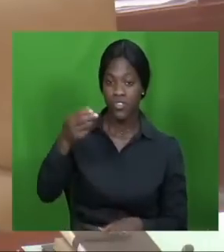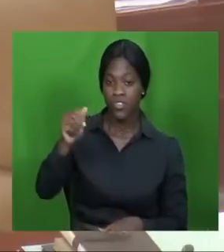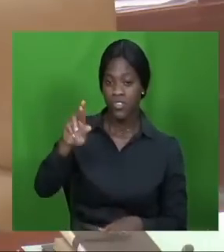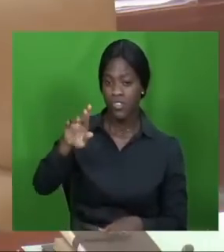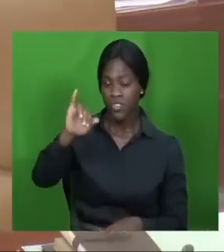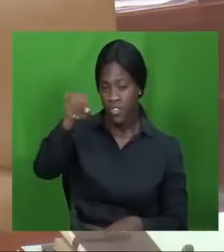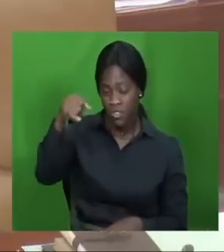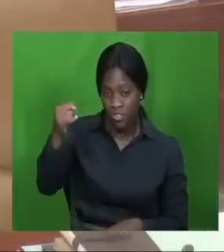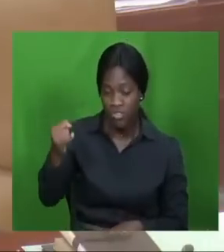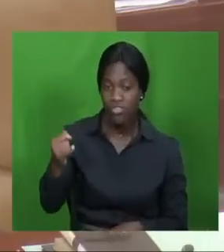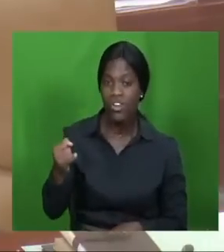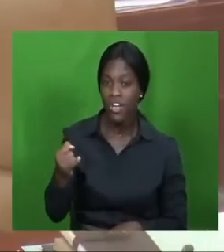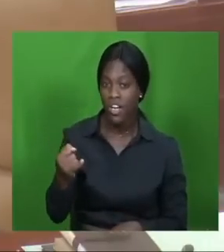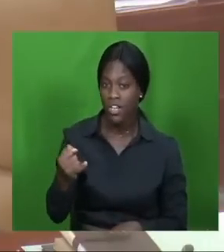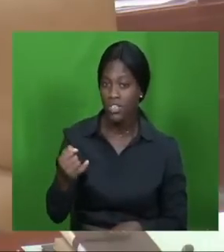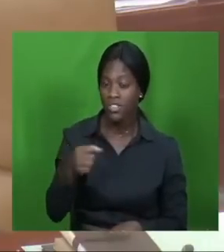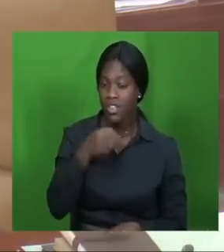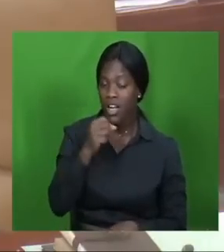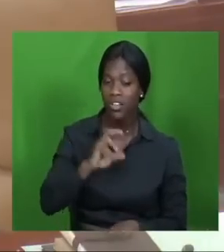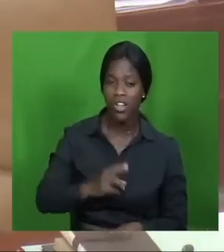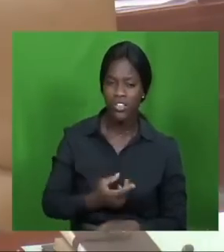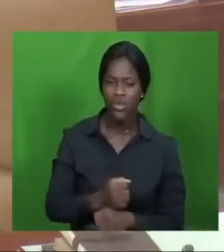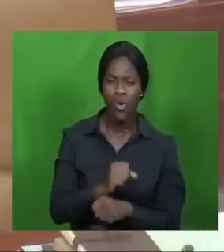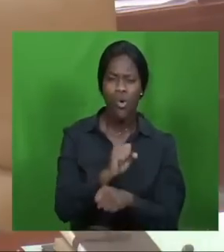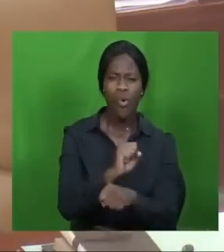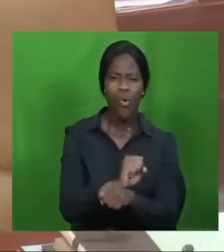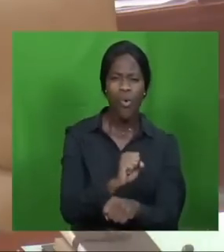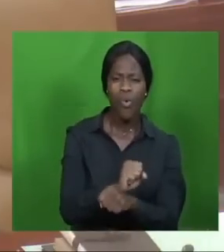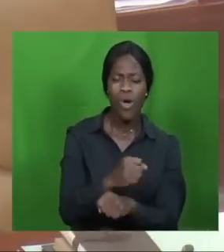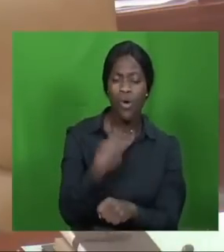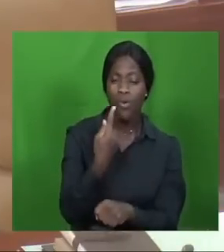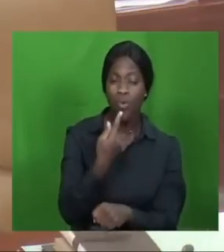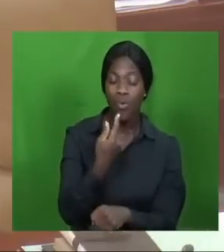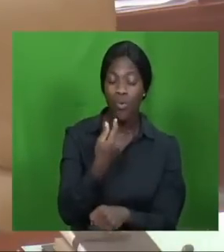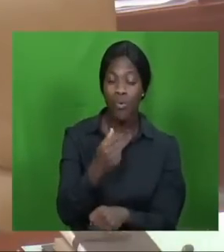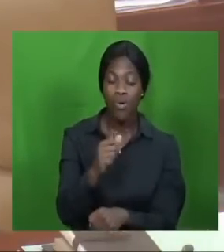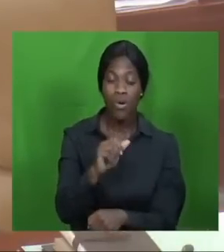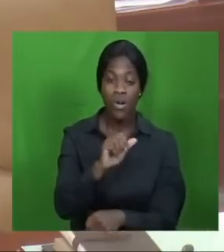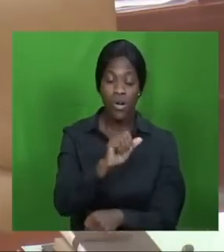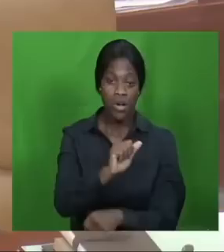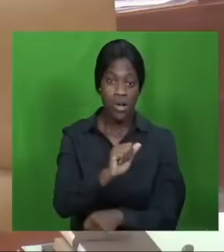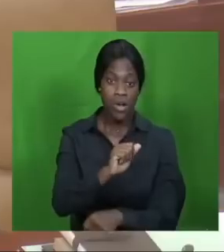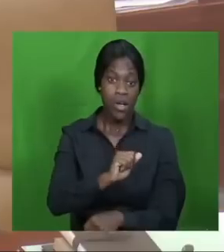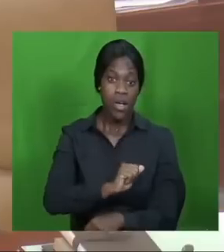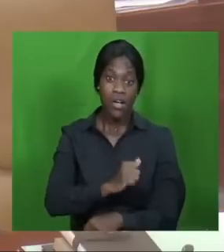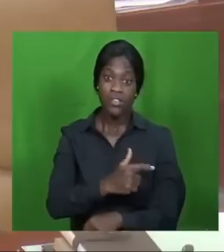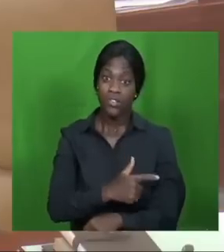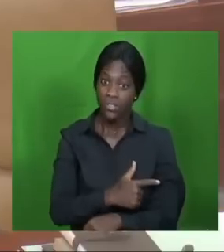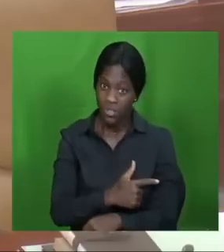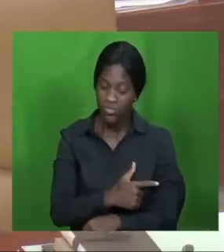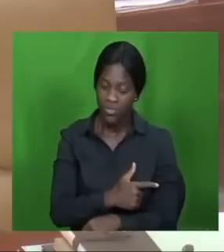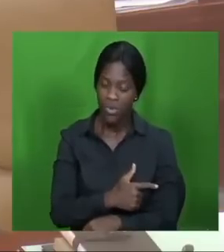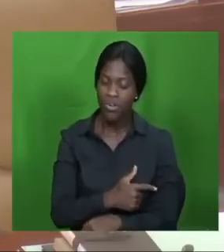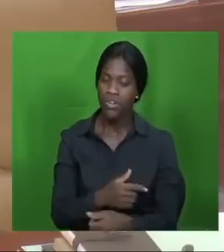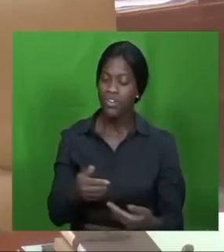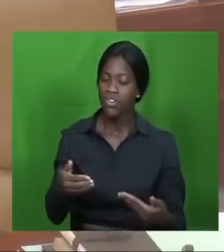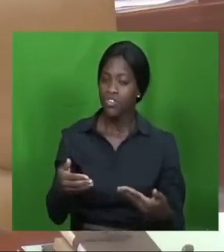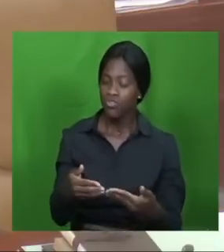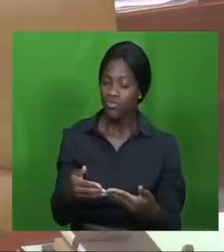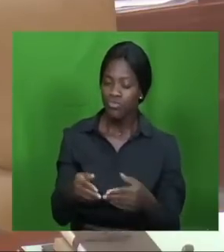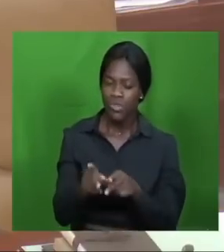Administrative Justice that they are working with the Office of the Attorney General to introduce the Public